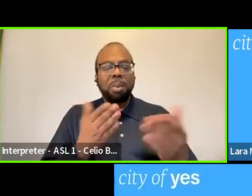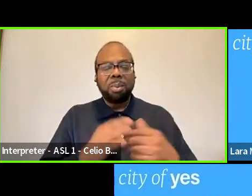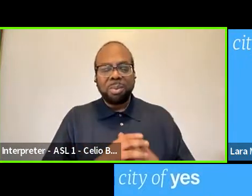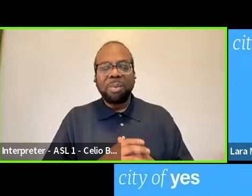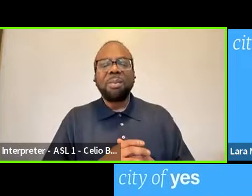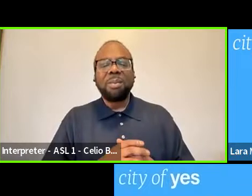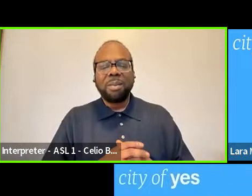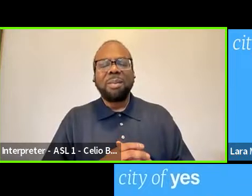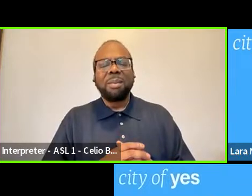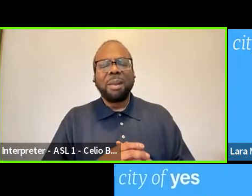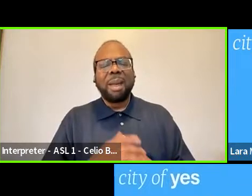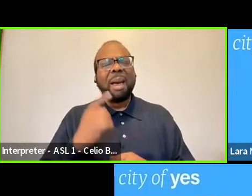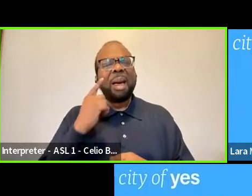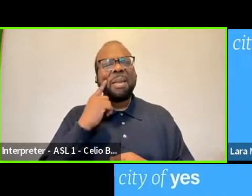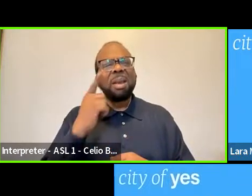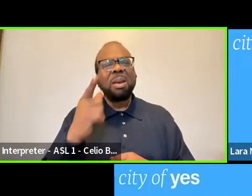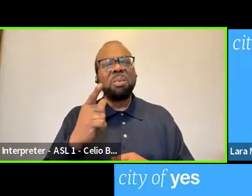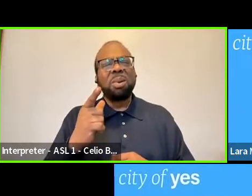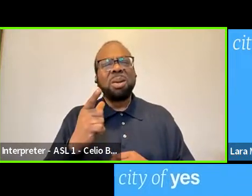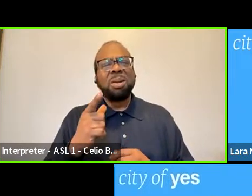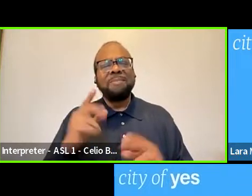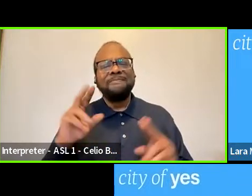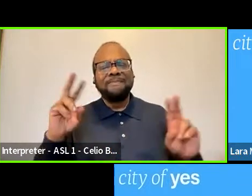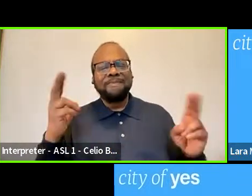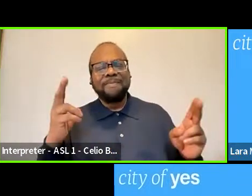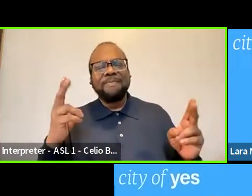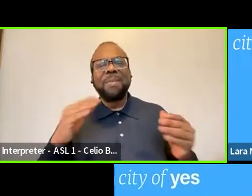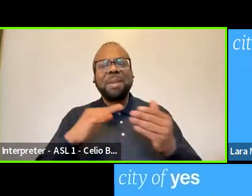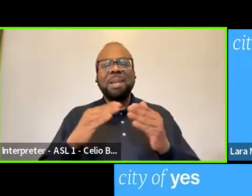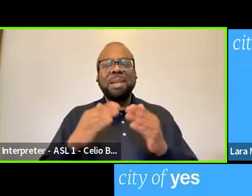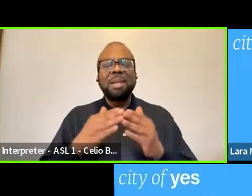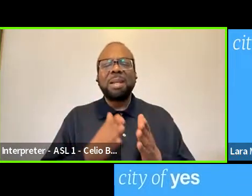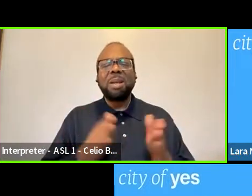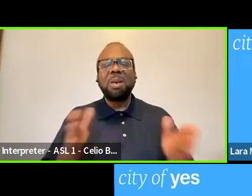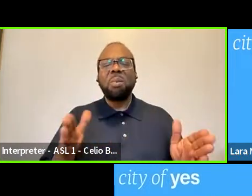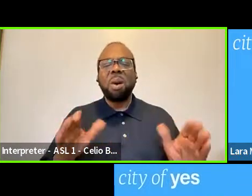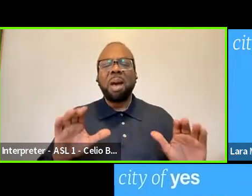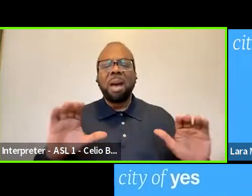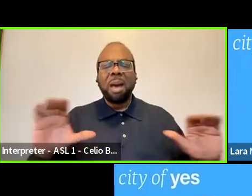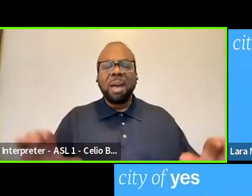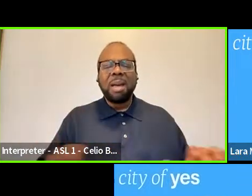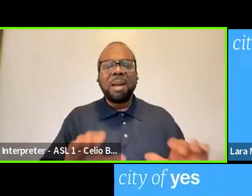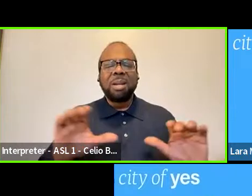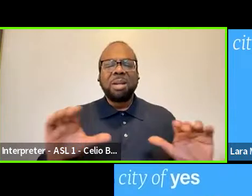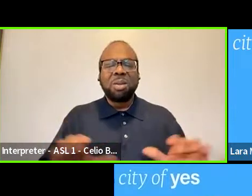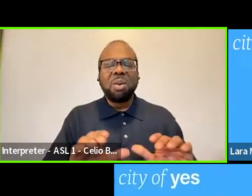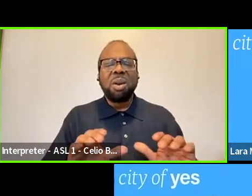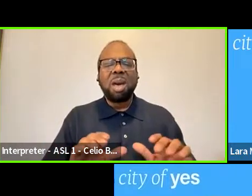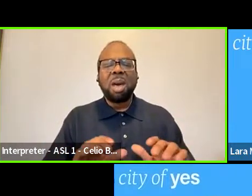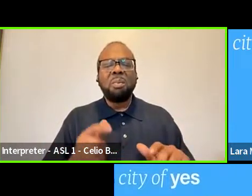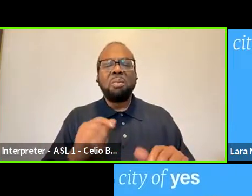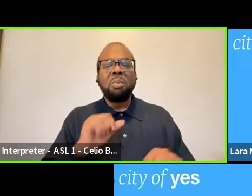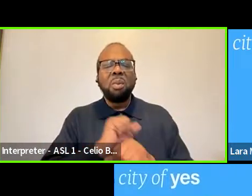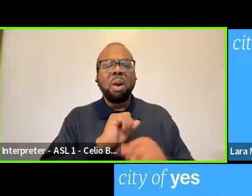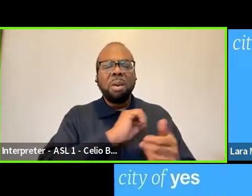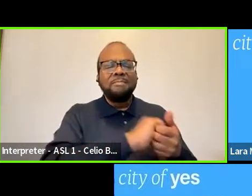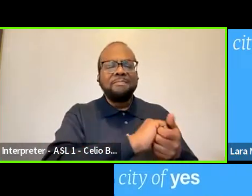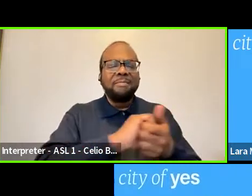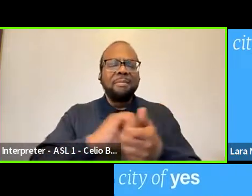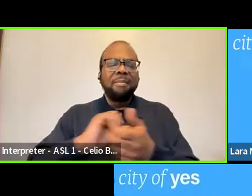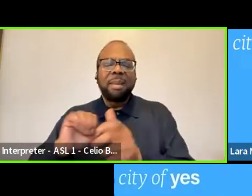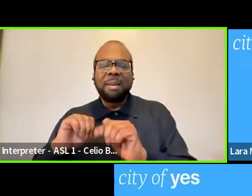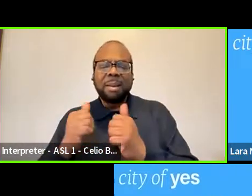Yeah, I definitely think we should highlight like this is a citywide effort. We're working with all of our partner agencies as we do with any project.